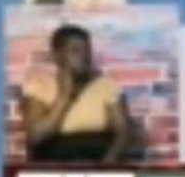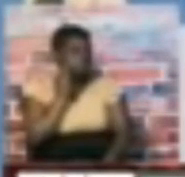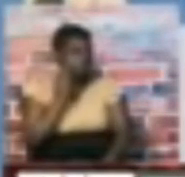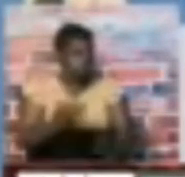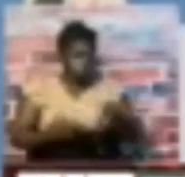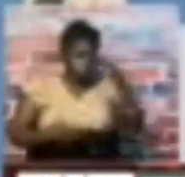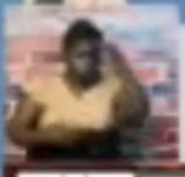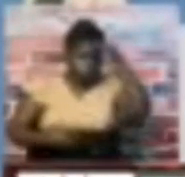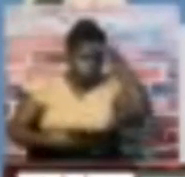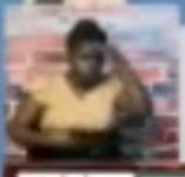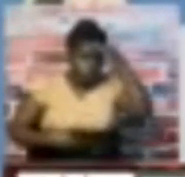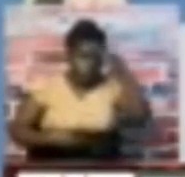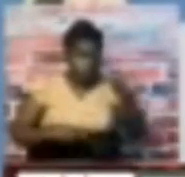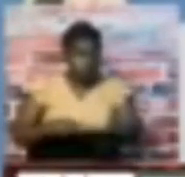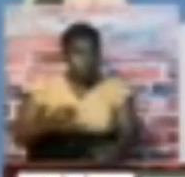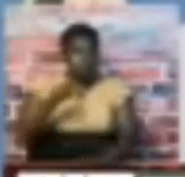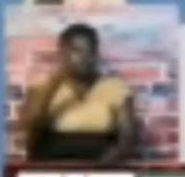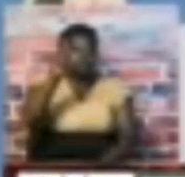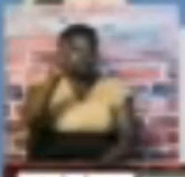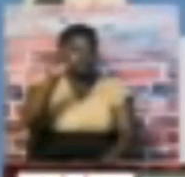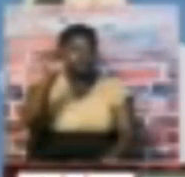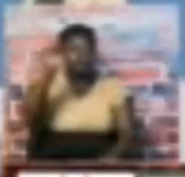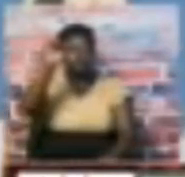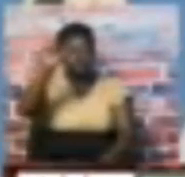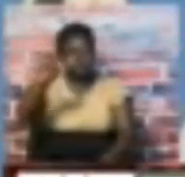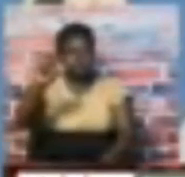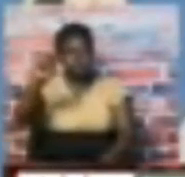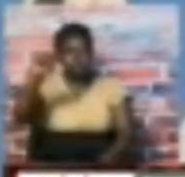Honorable Francis Nachwara Chingi, 20 million shillings.